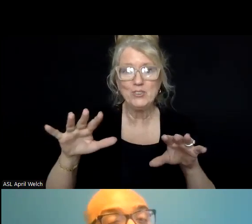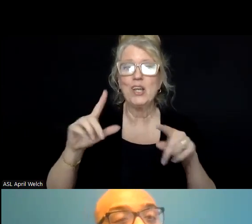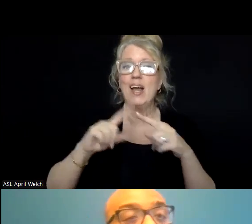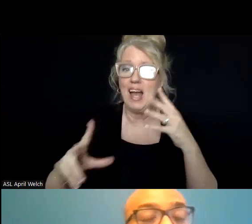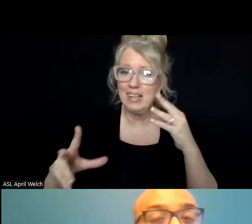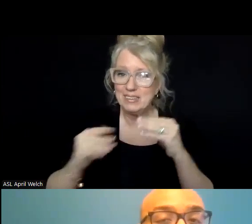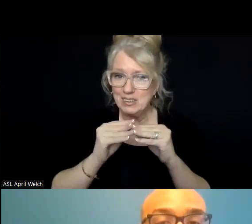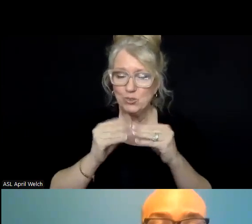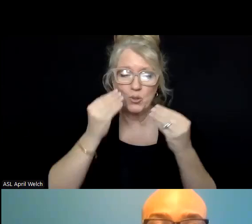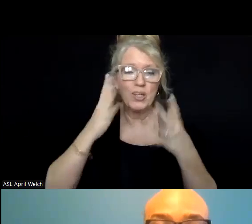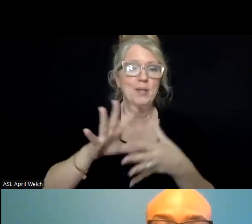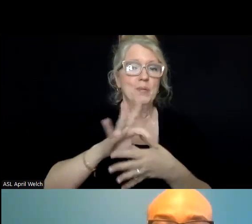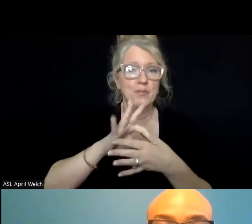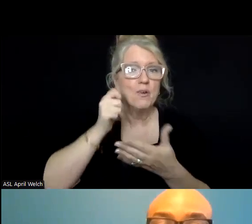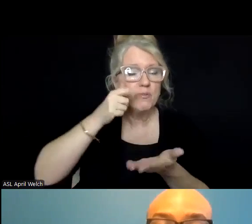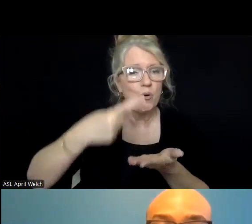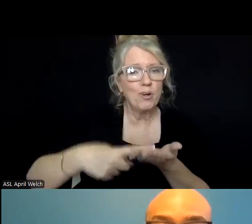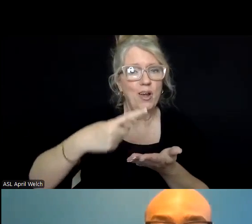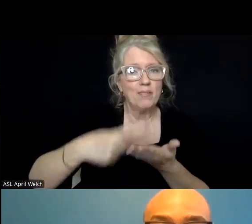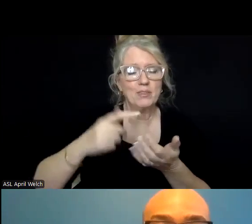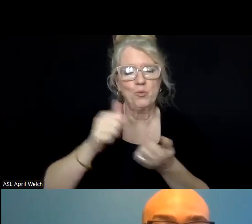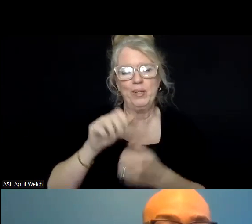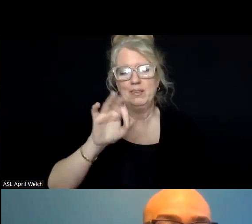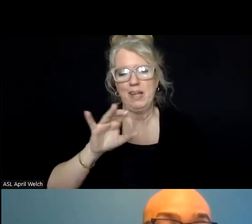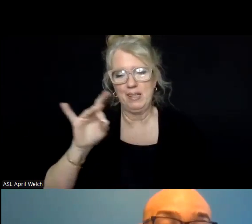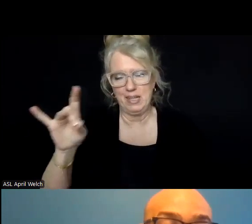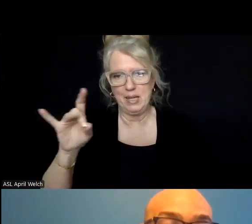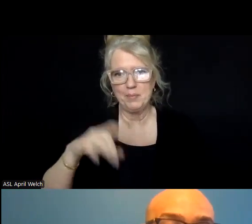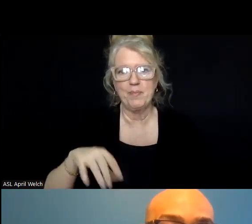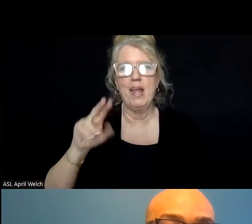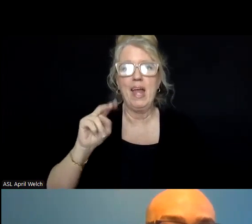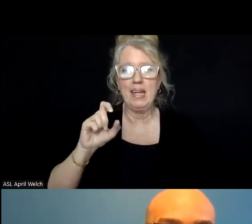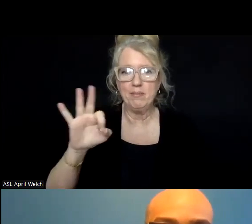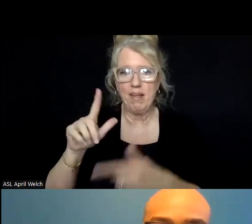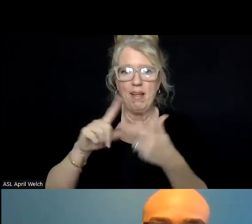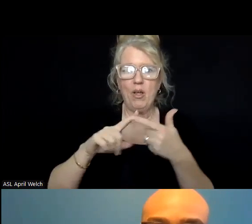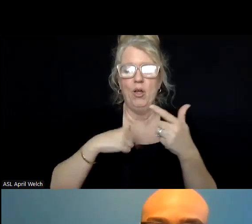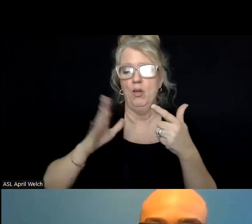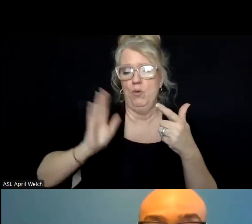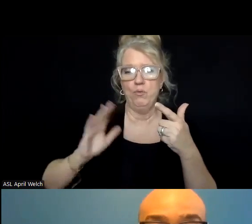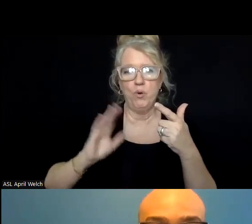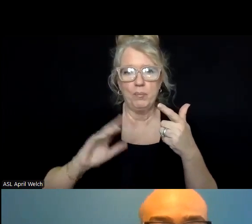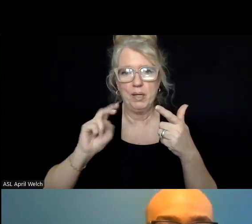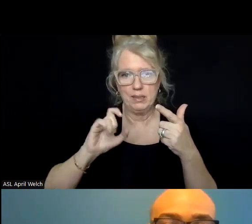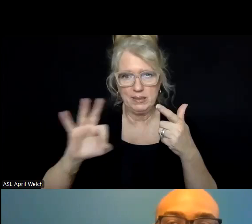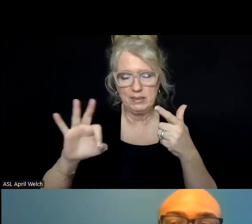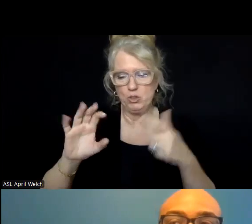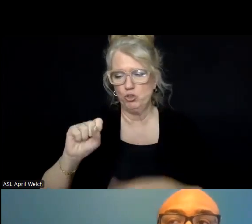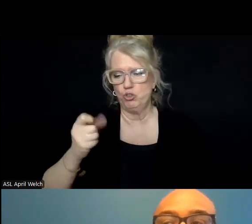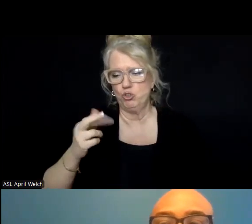additional content for a conversation that I had around 988 with former NFL player Troy